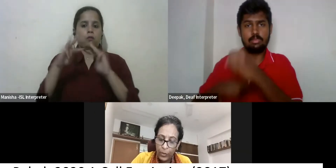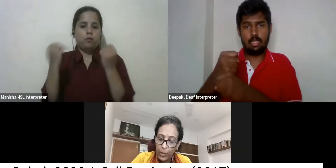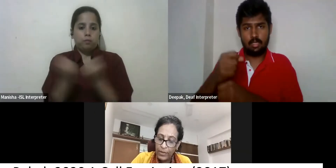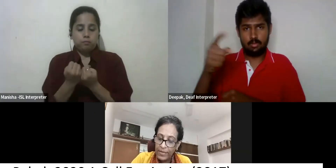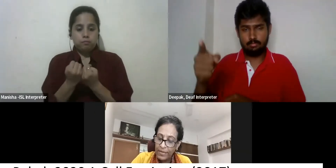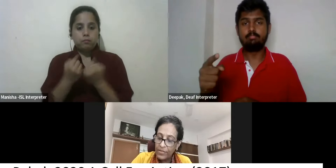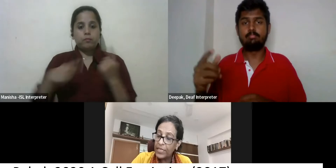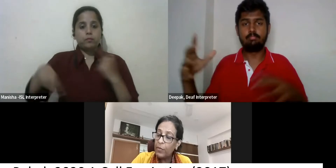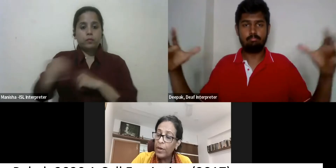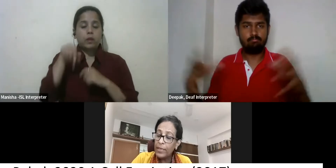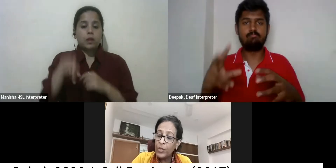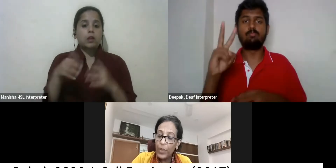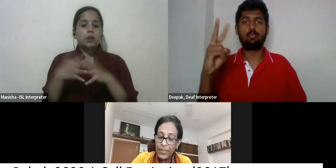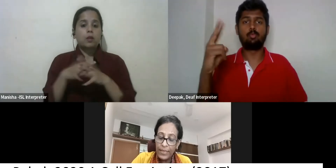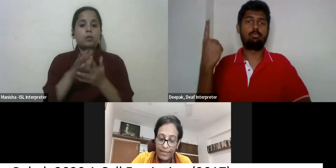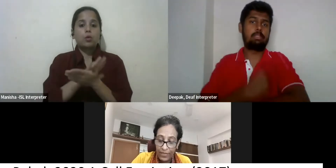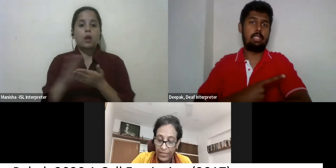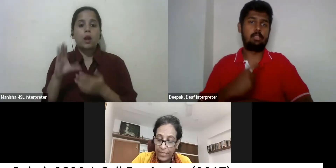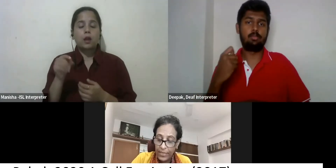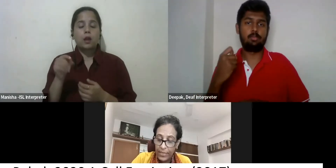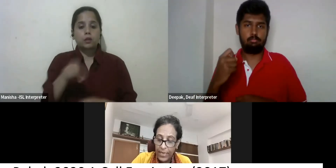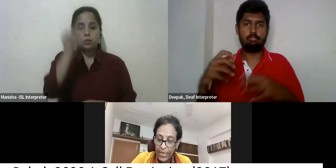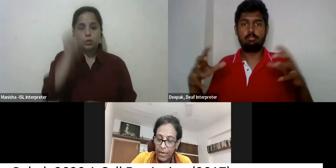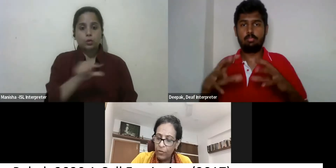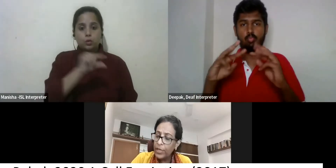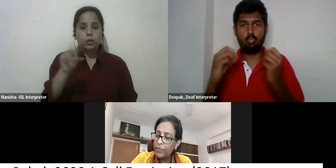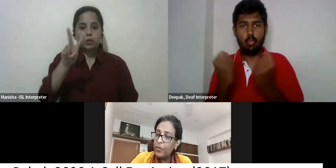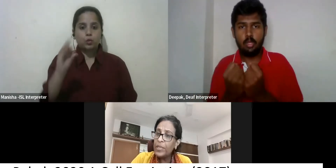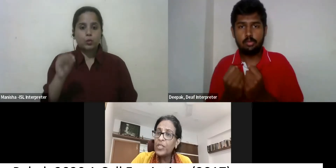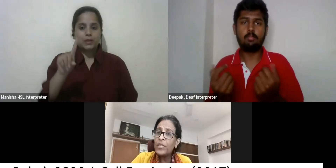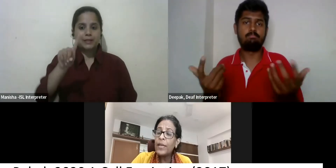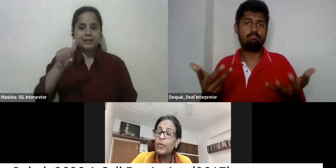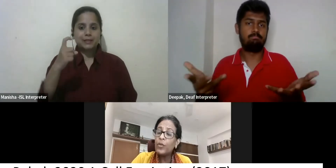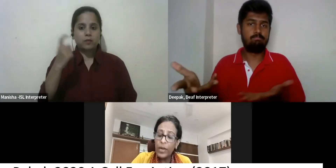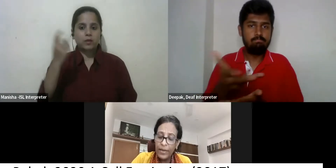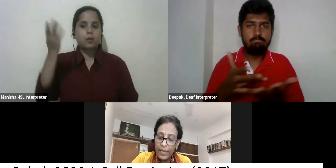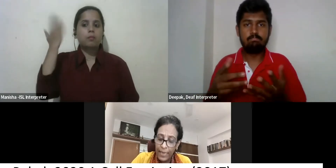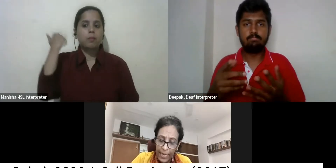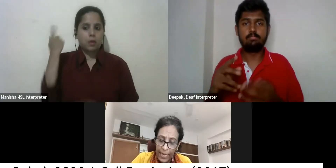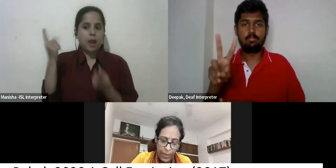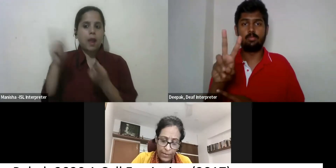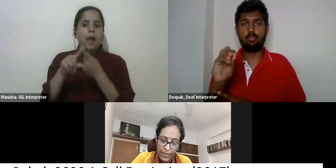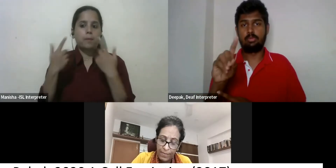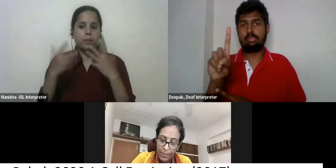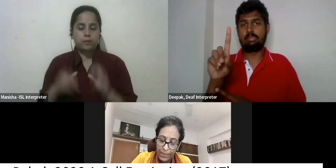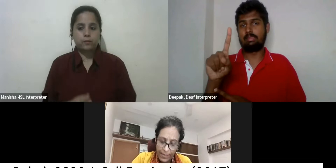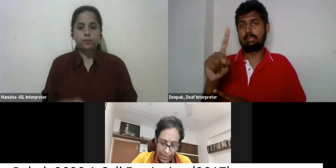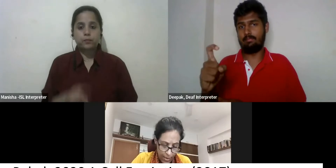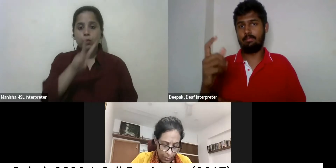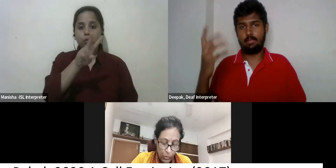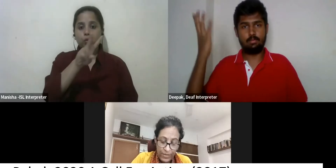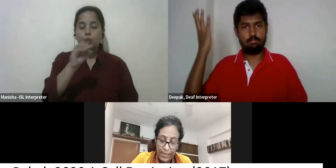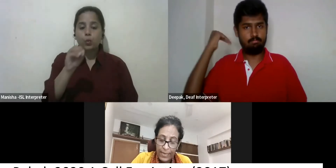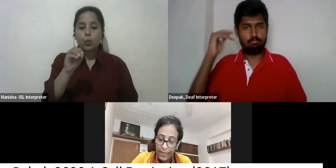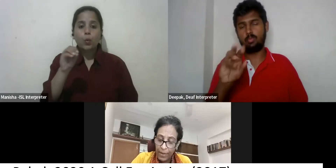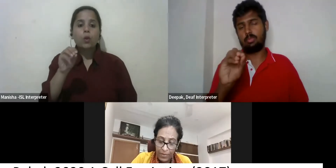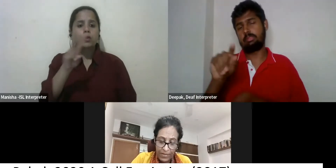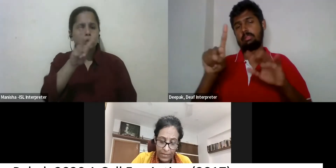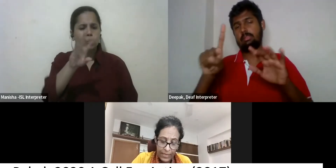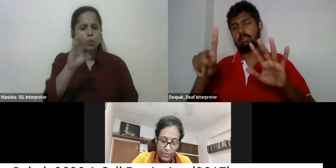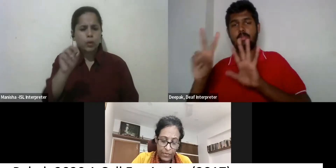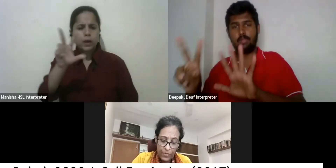WHO headquarters in Geneva in 2017. For your information, it had 208 participants,